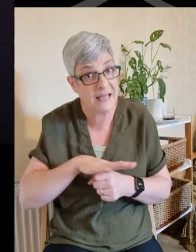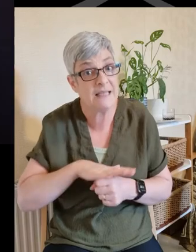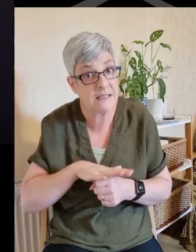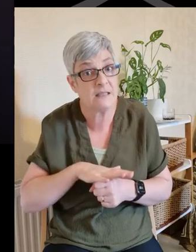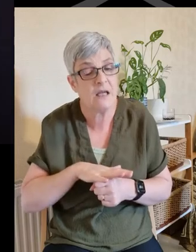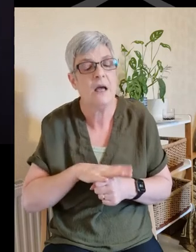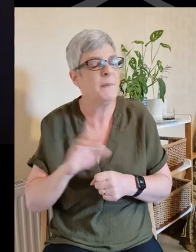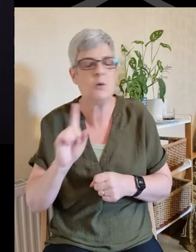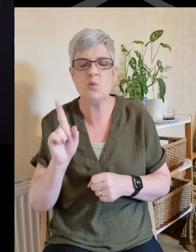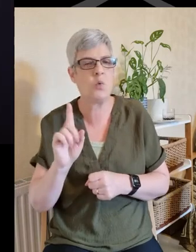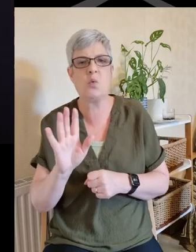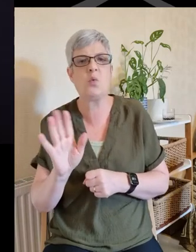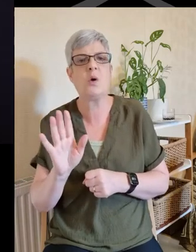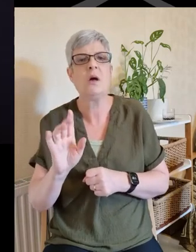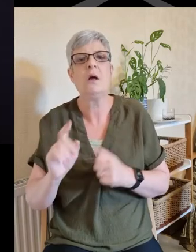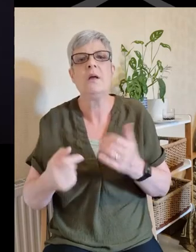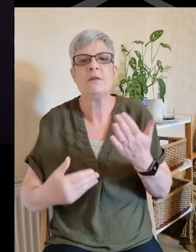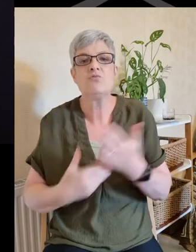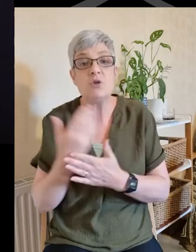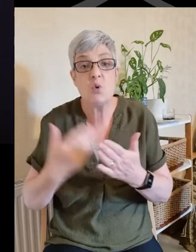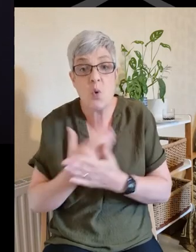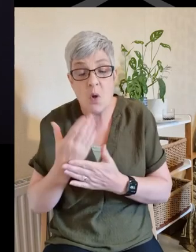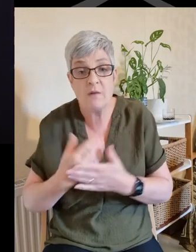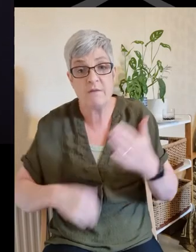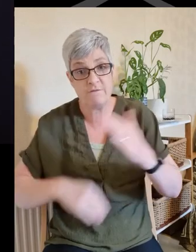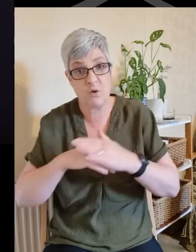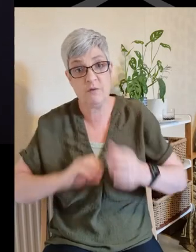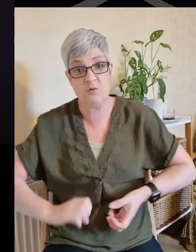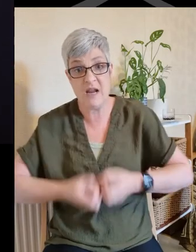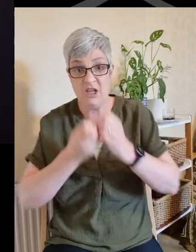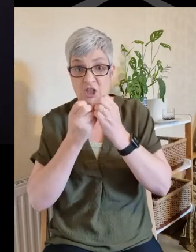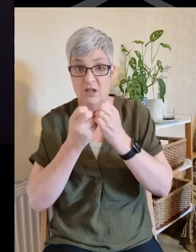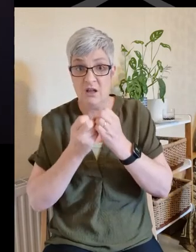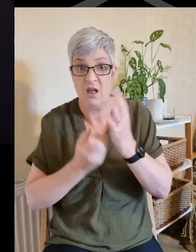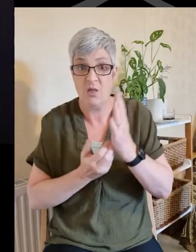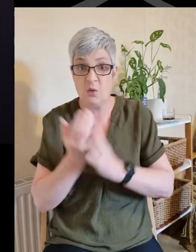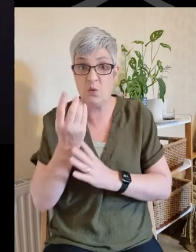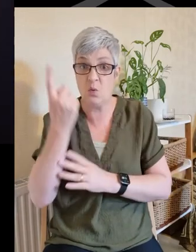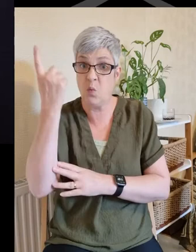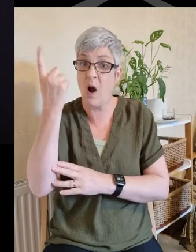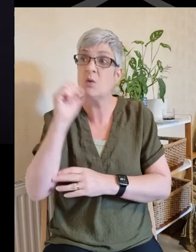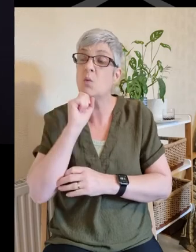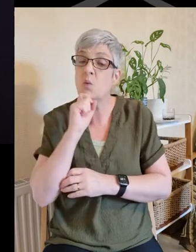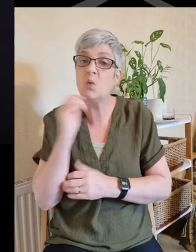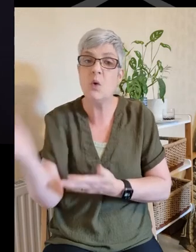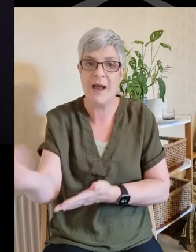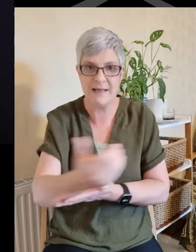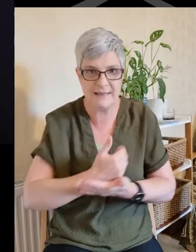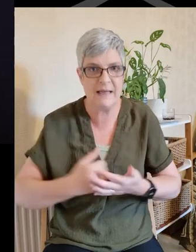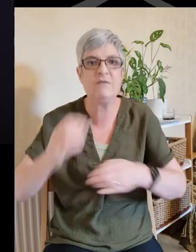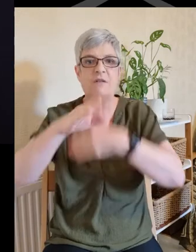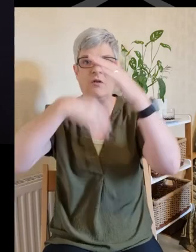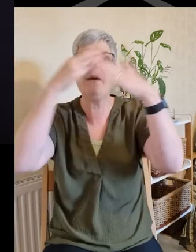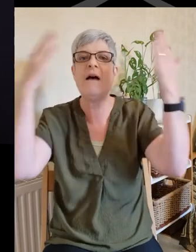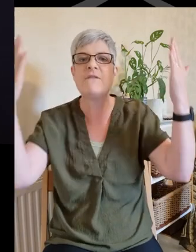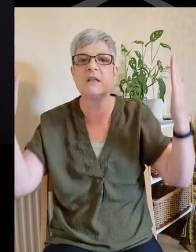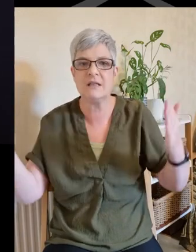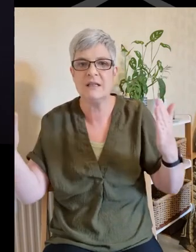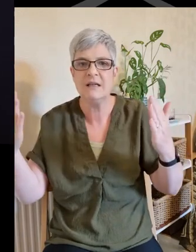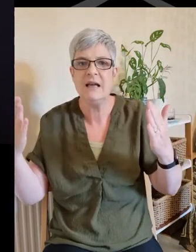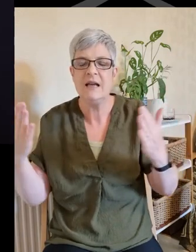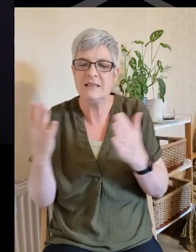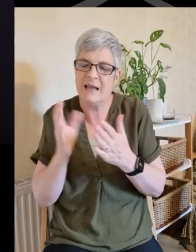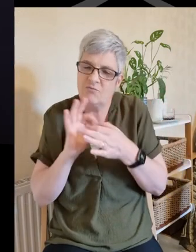and the restoration of the whole of creation comes through one given to us, a Savior from heaven, who is intimately related